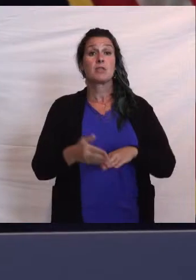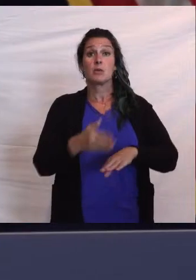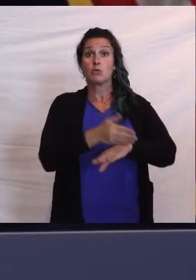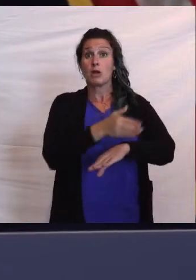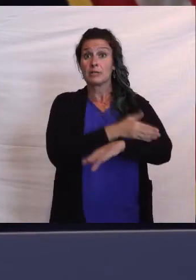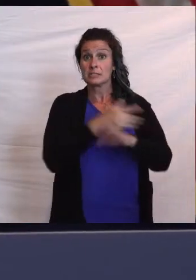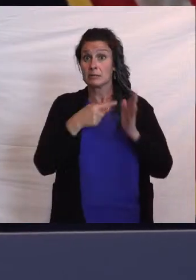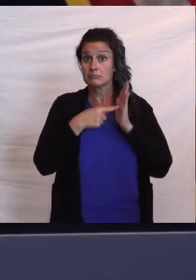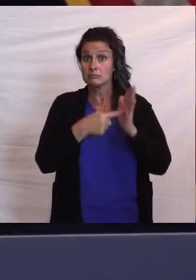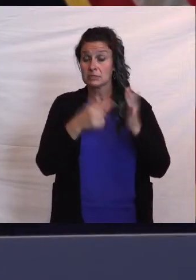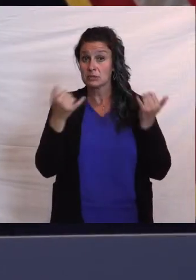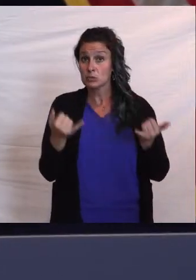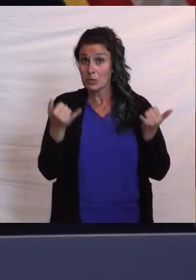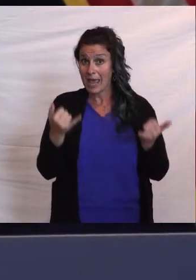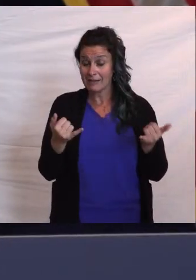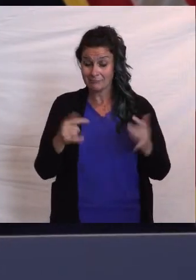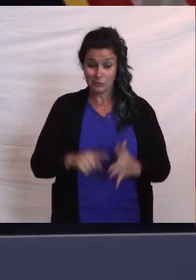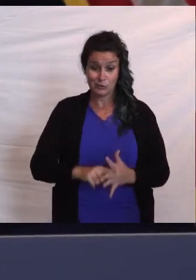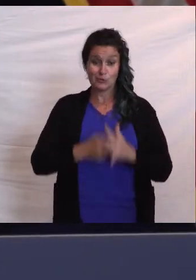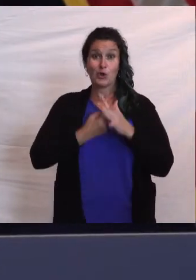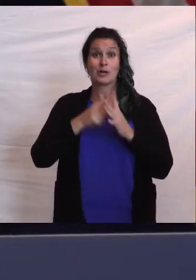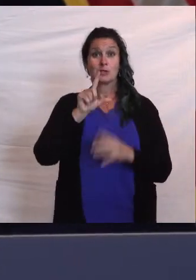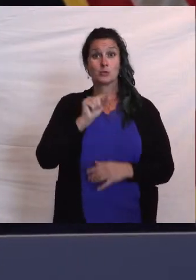sharing today on the start of the